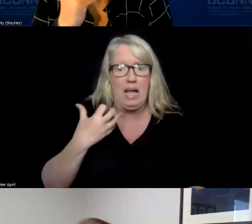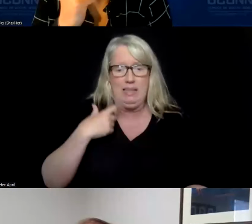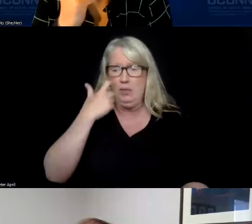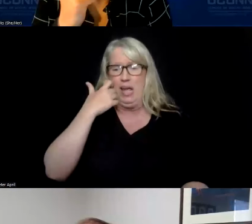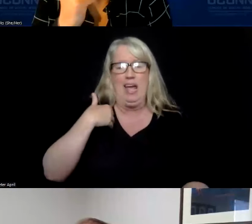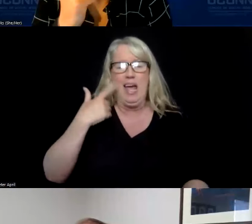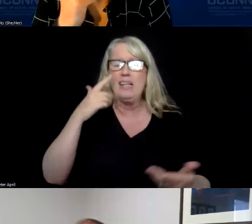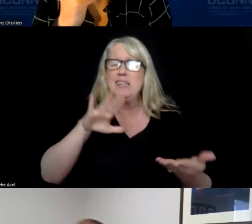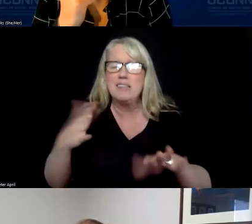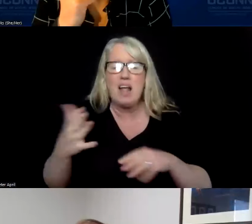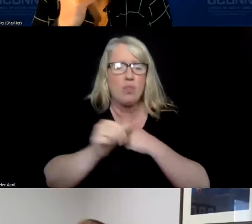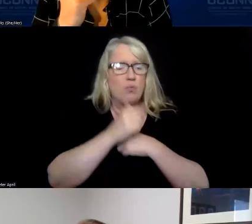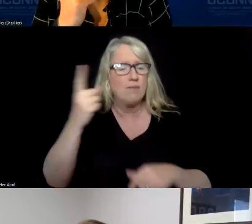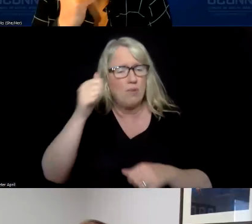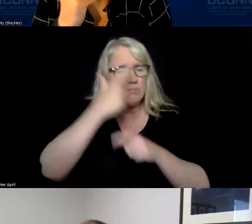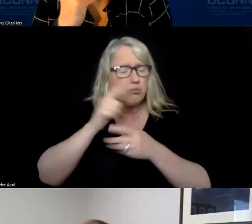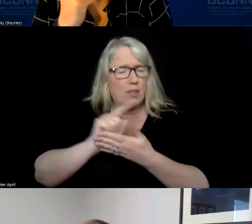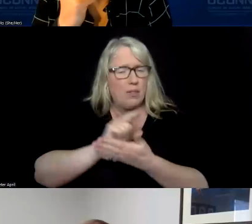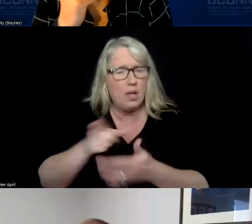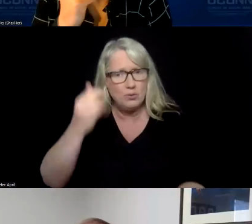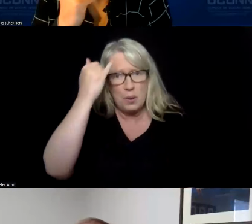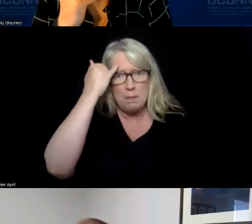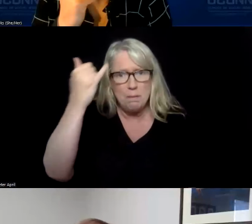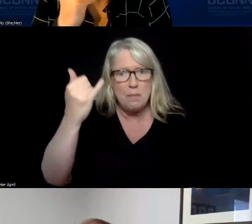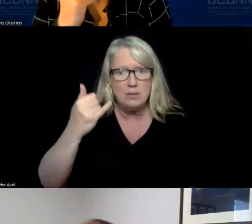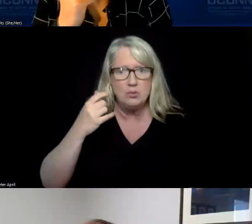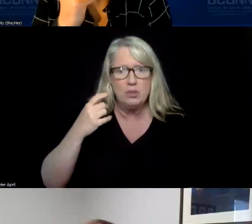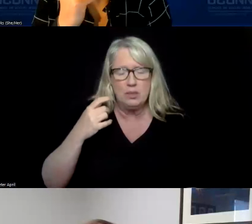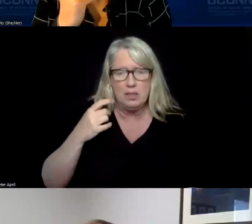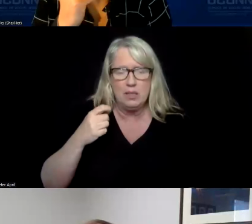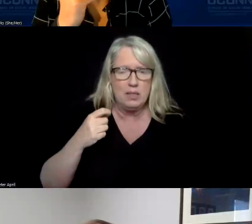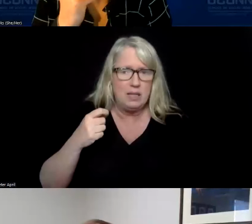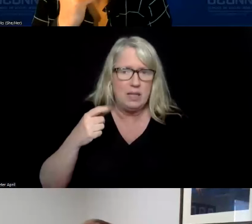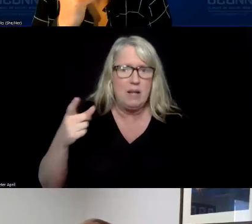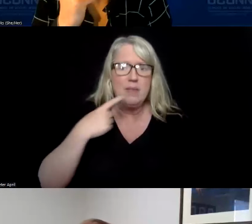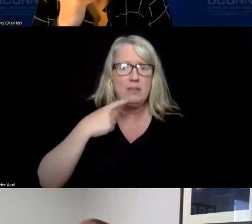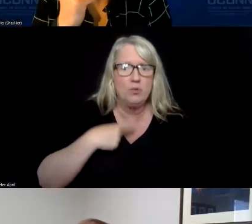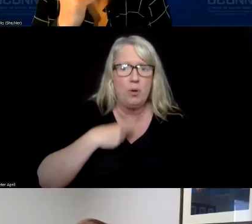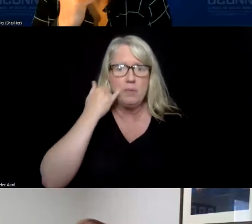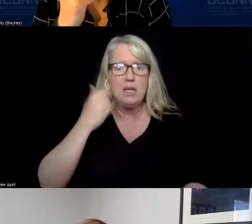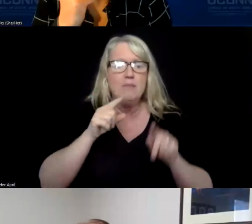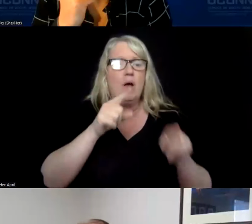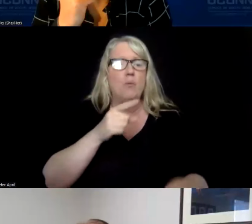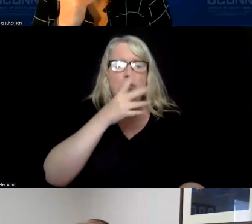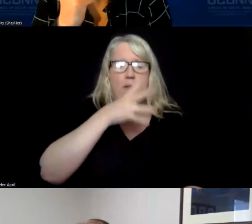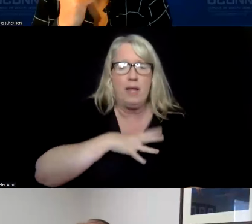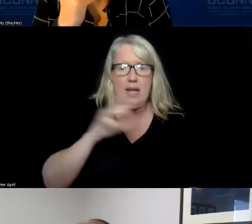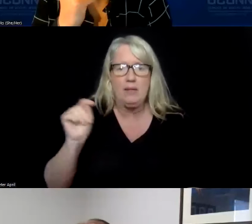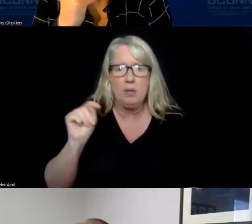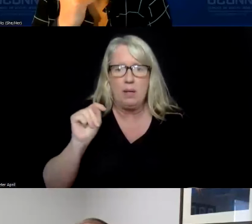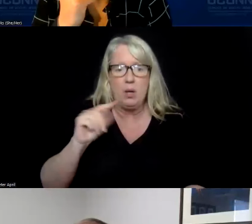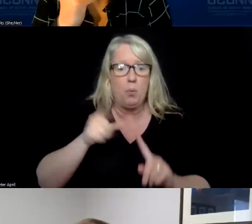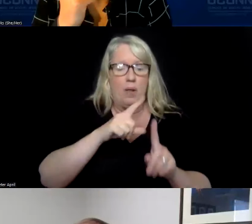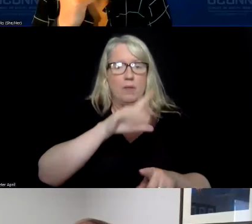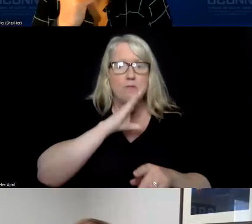a brother-in-law who, again, imagine this, around bathrooms, that told me if I went to the ladies' room when their daughter was there,